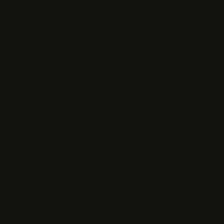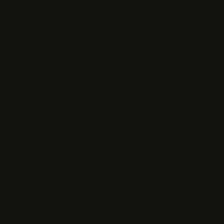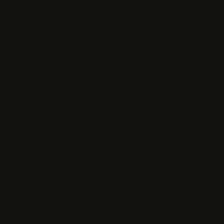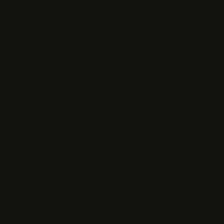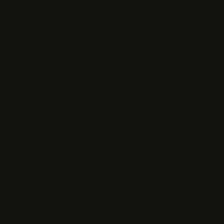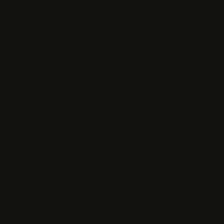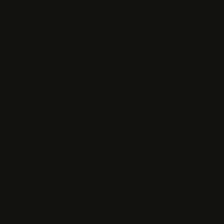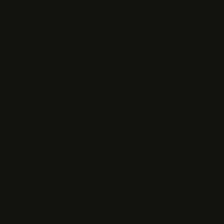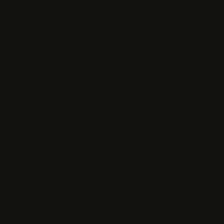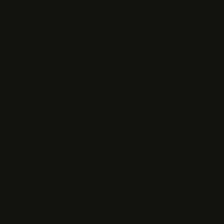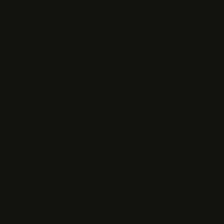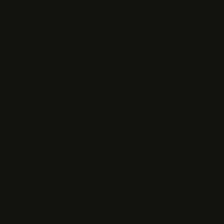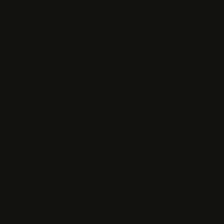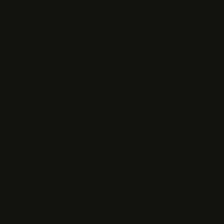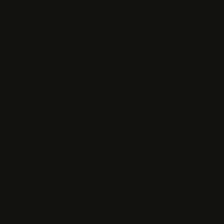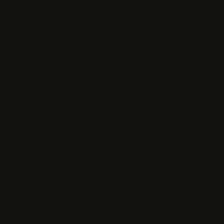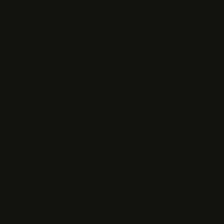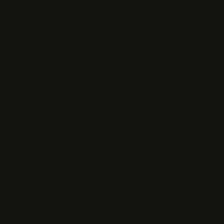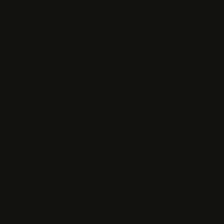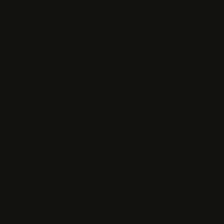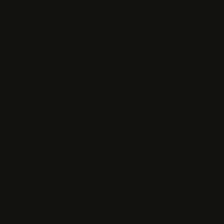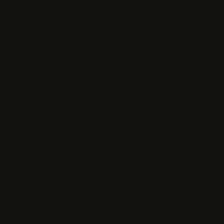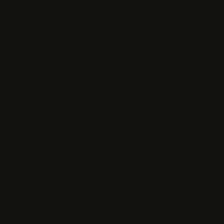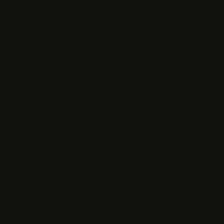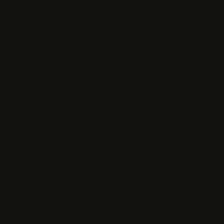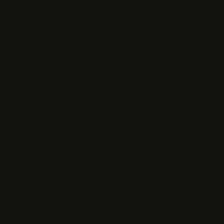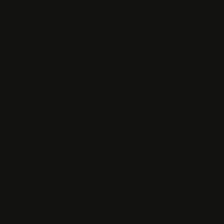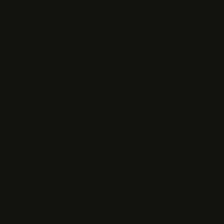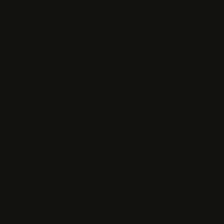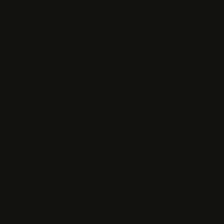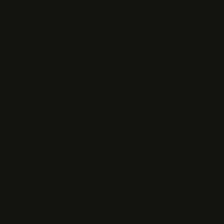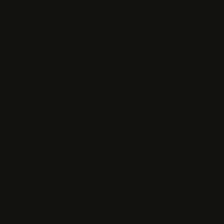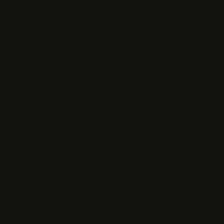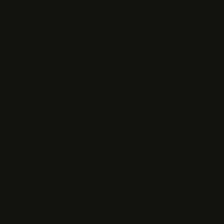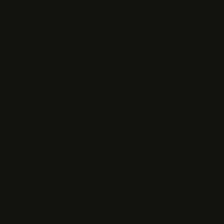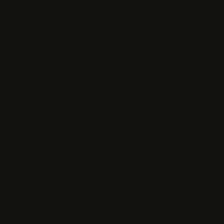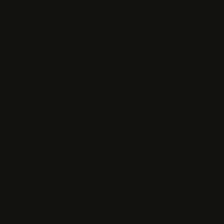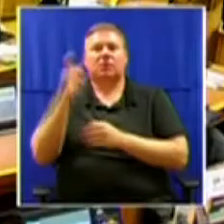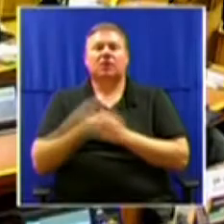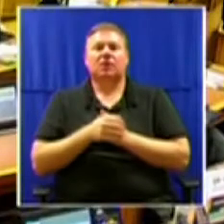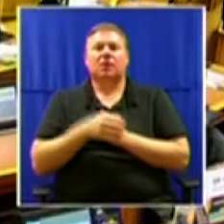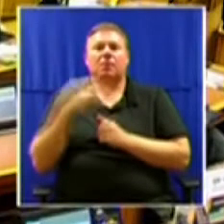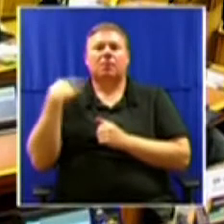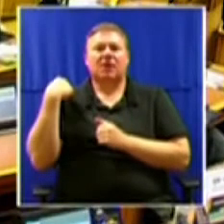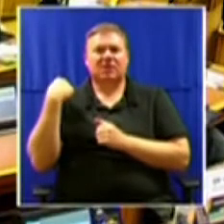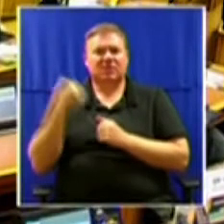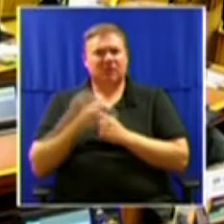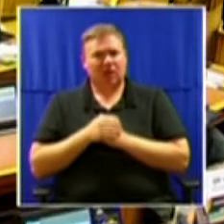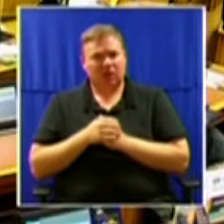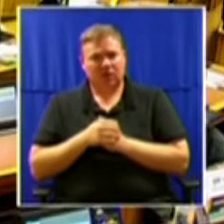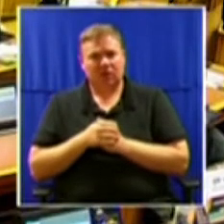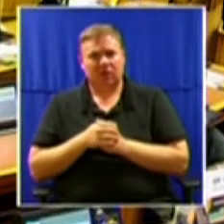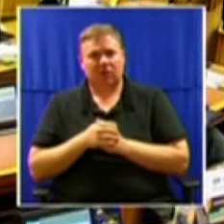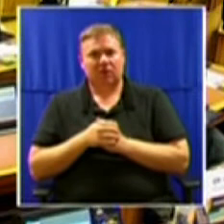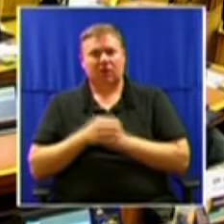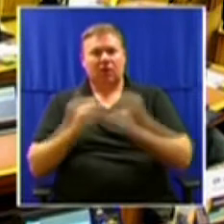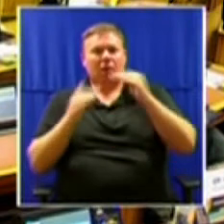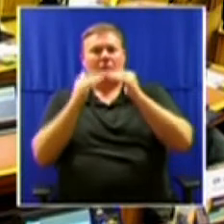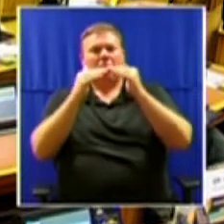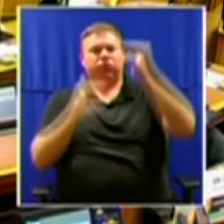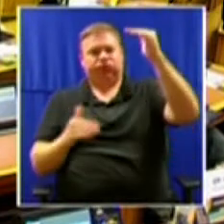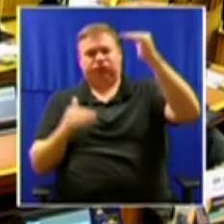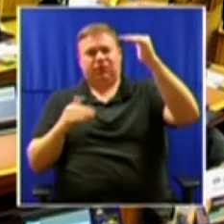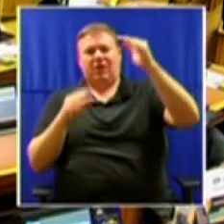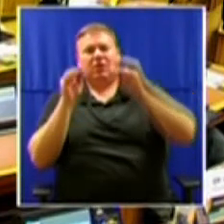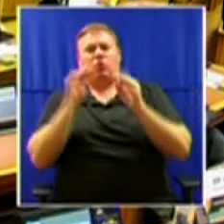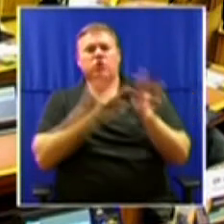Thank you, Deputy Speaker. Deputy Minister, there is a disproportionate allocation